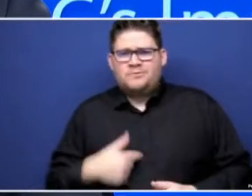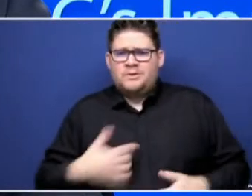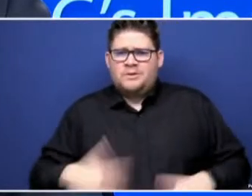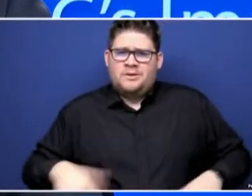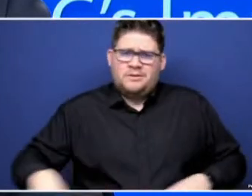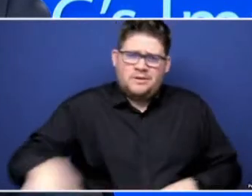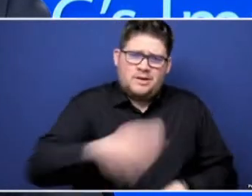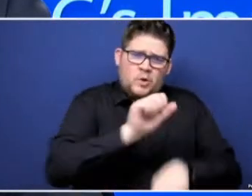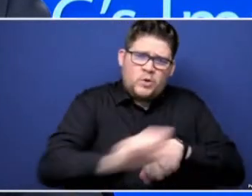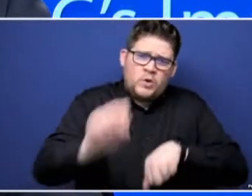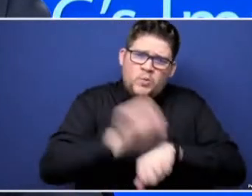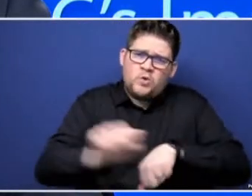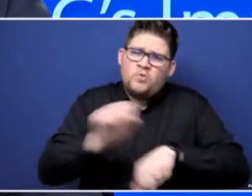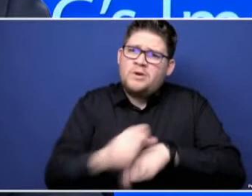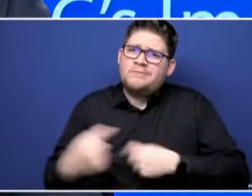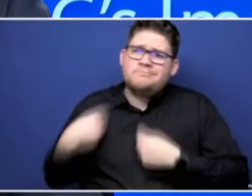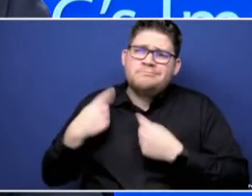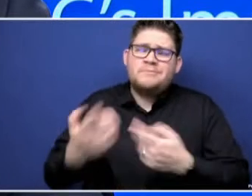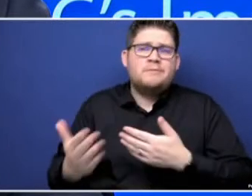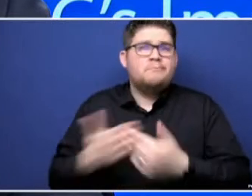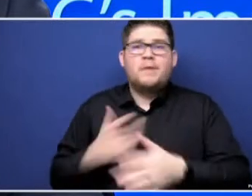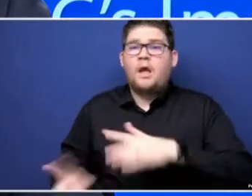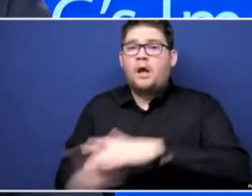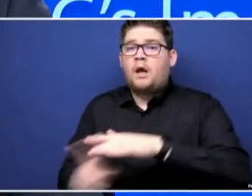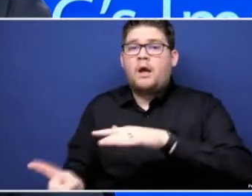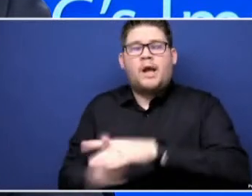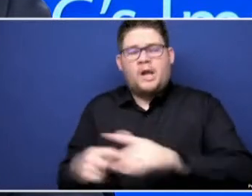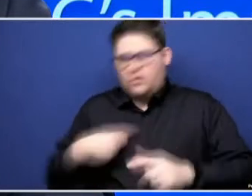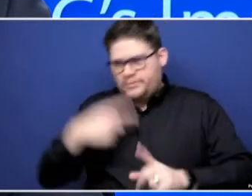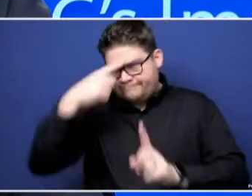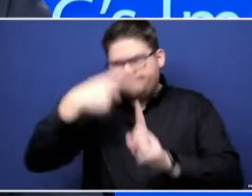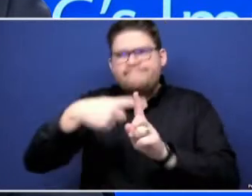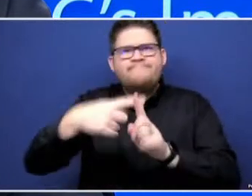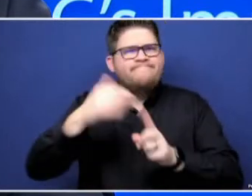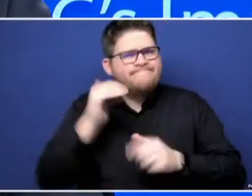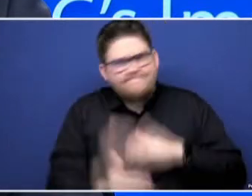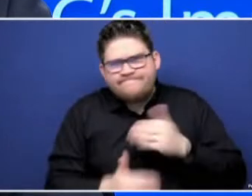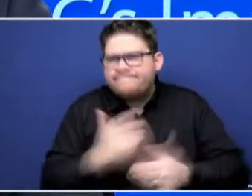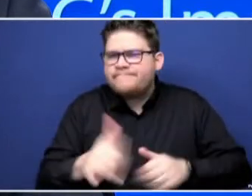I do, but there's just one little thing that you didn't answer earlier. I think it was for Tanya,